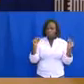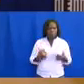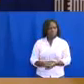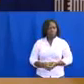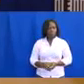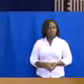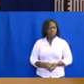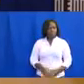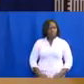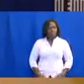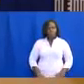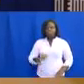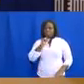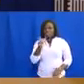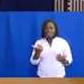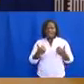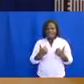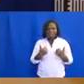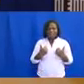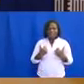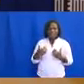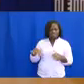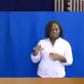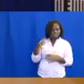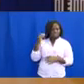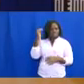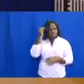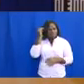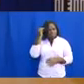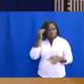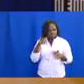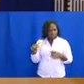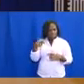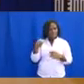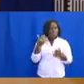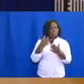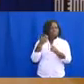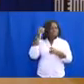We do not have to lose our sense of community because of this pandemic.